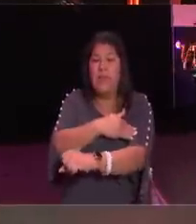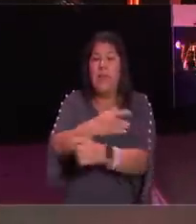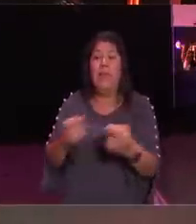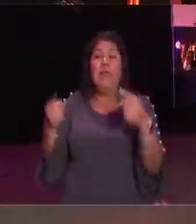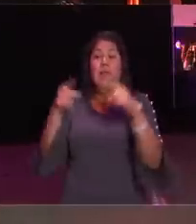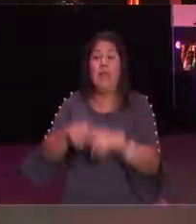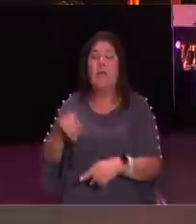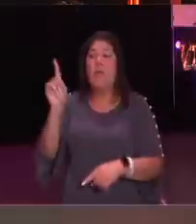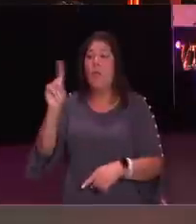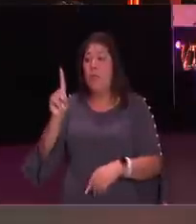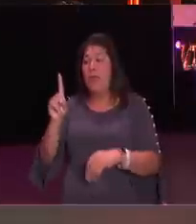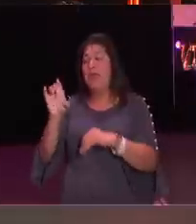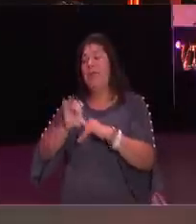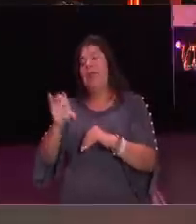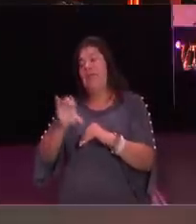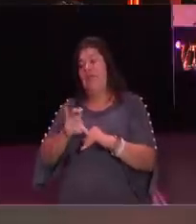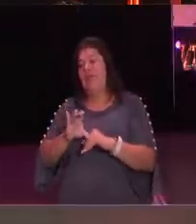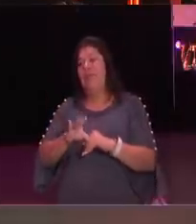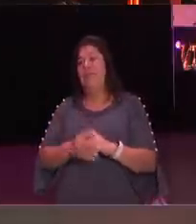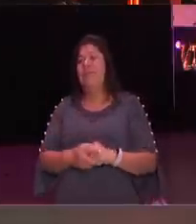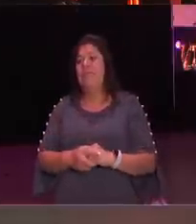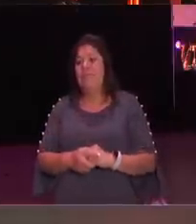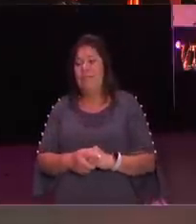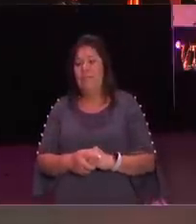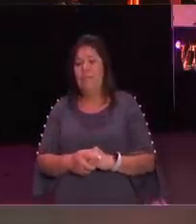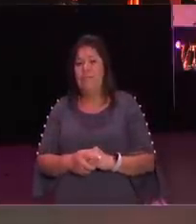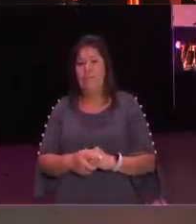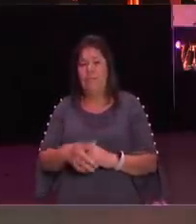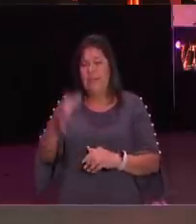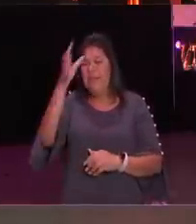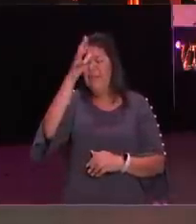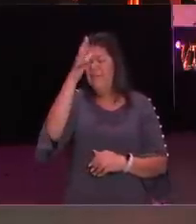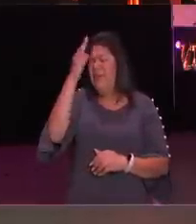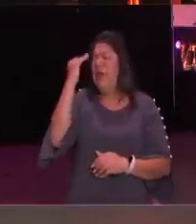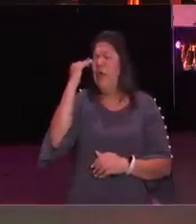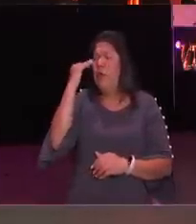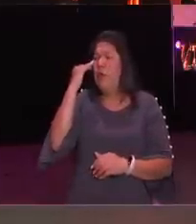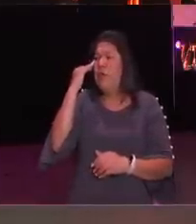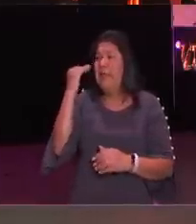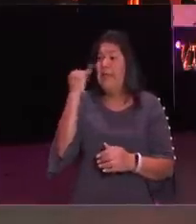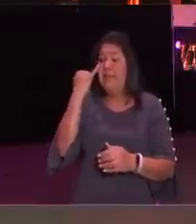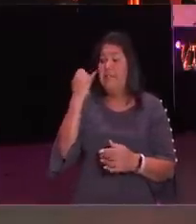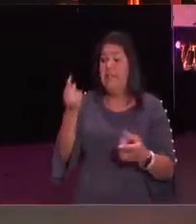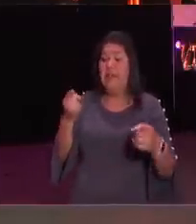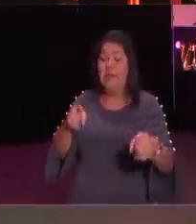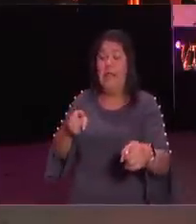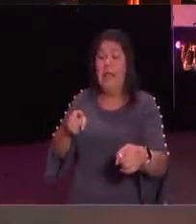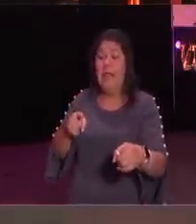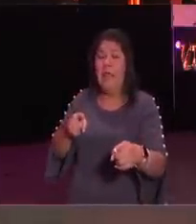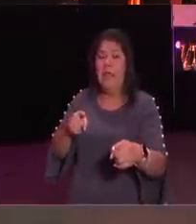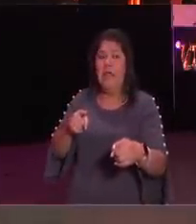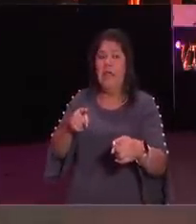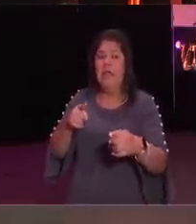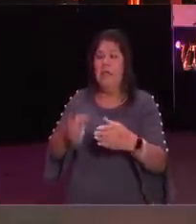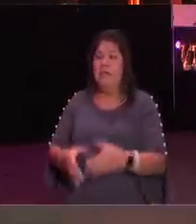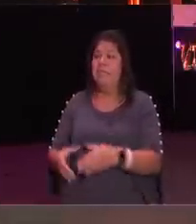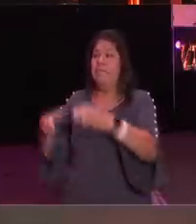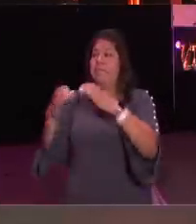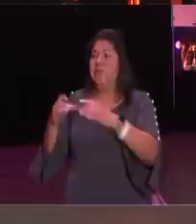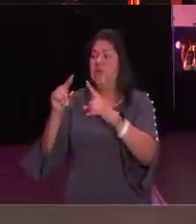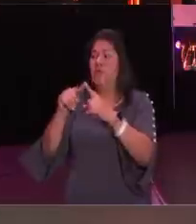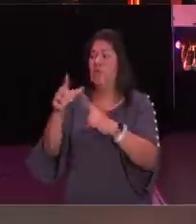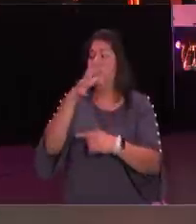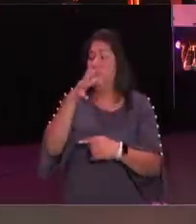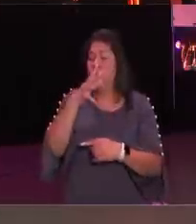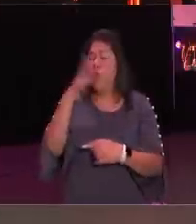going to happen in the church. The Father knew if something is going to happen, you need to carry him to his